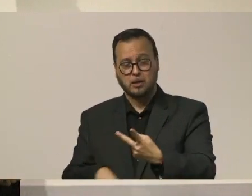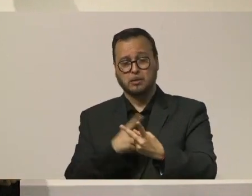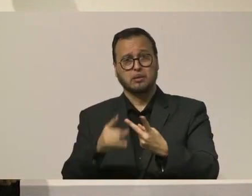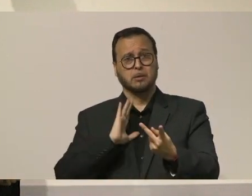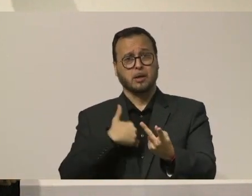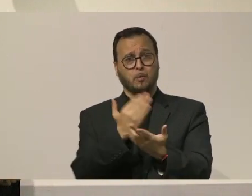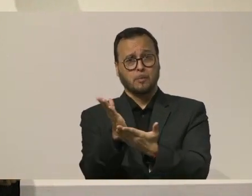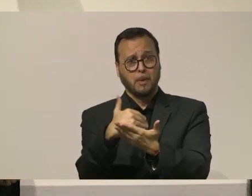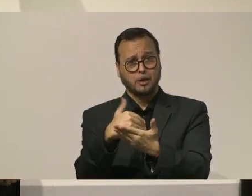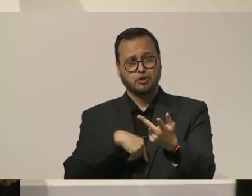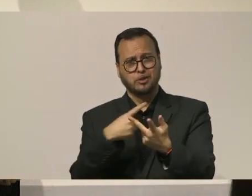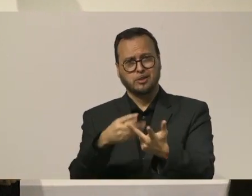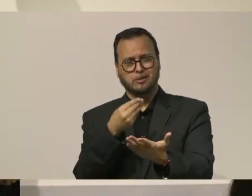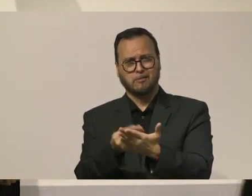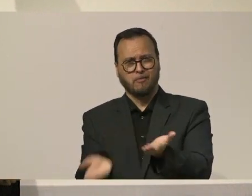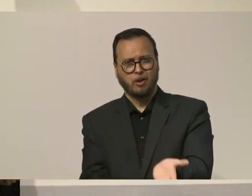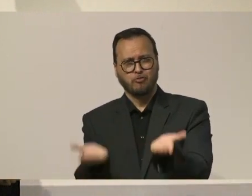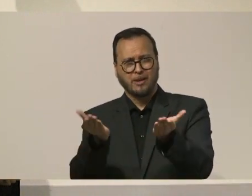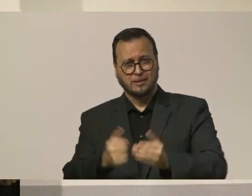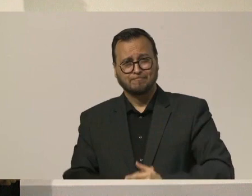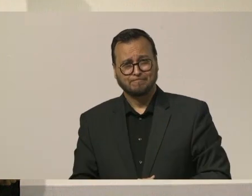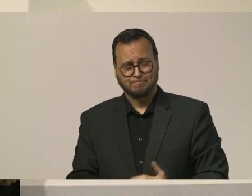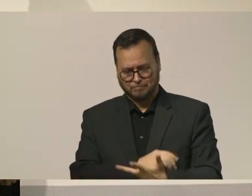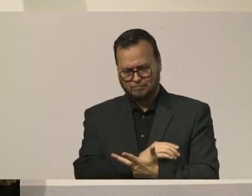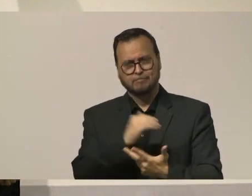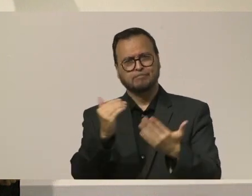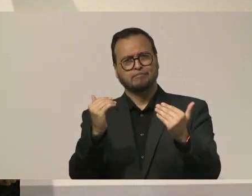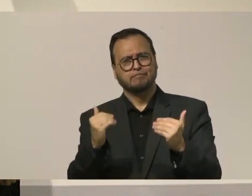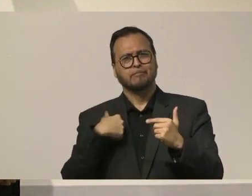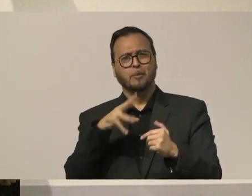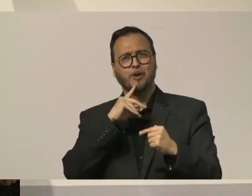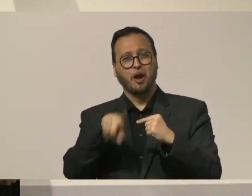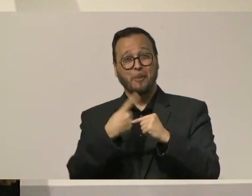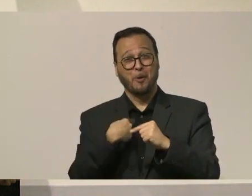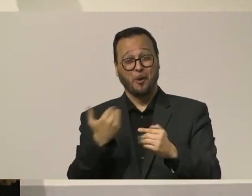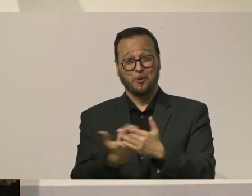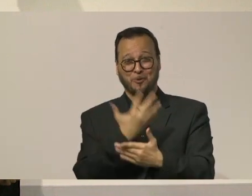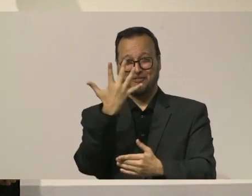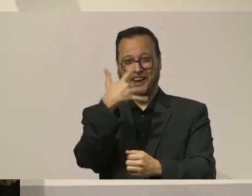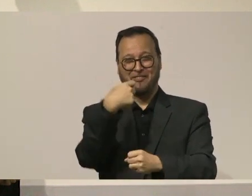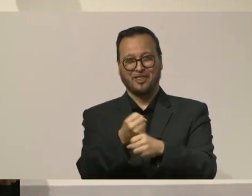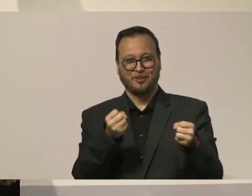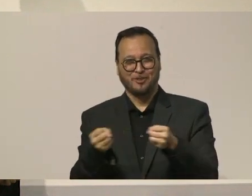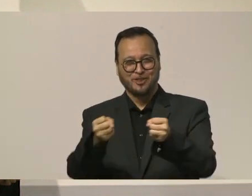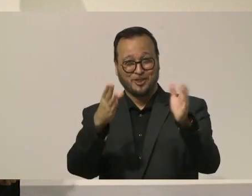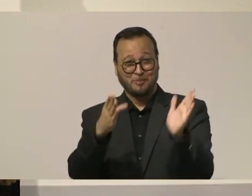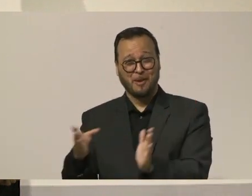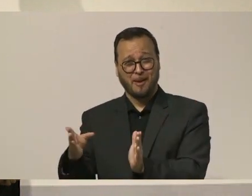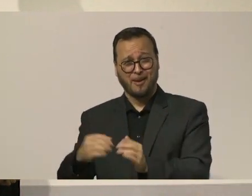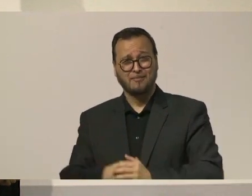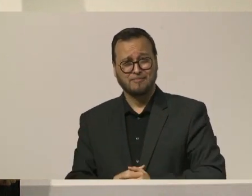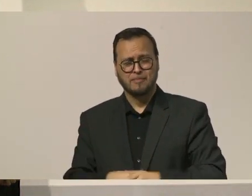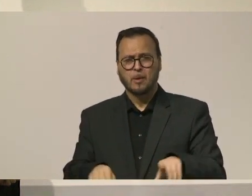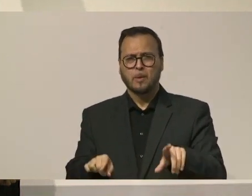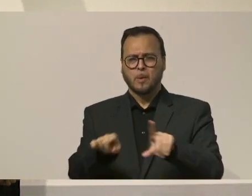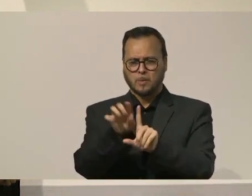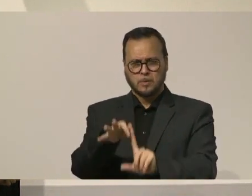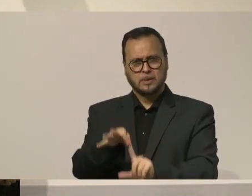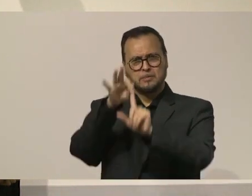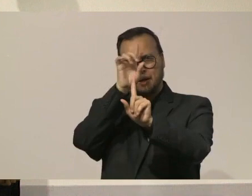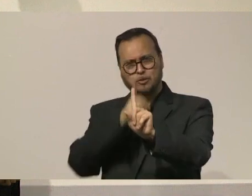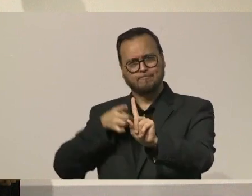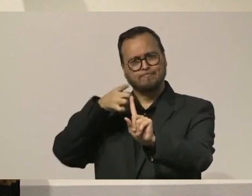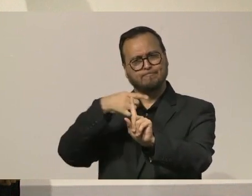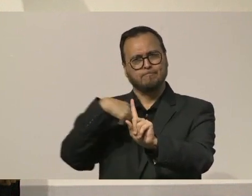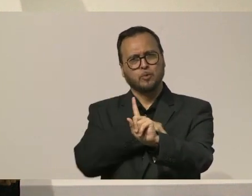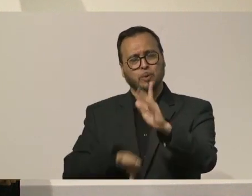budget, and fundraising. I also want to speak to you about our new 5-year strategic plan and a special initiative we developed over